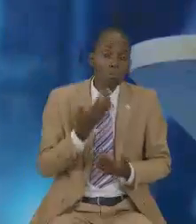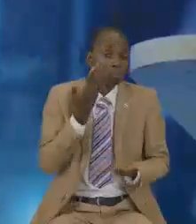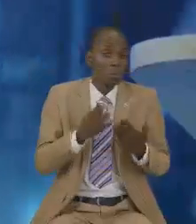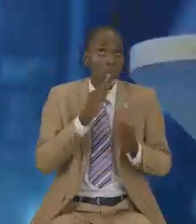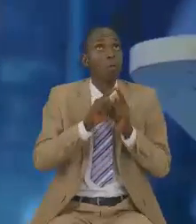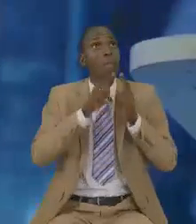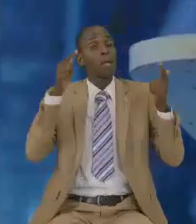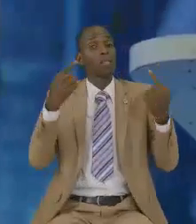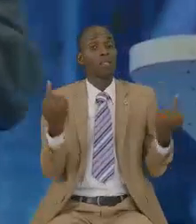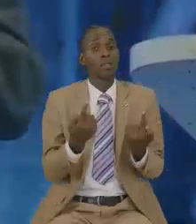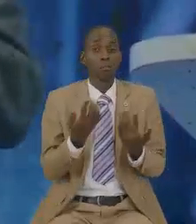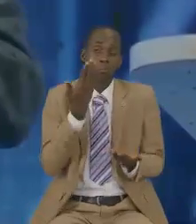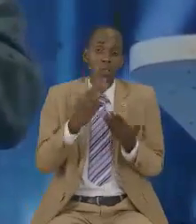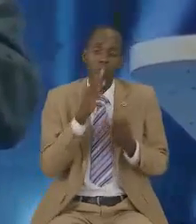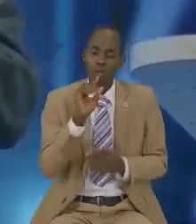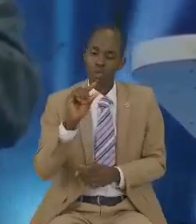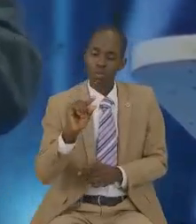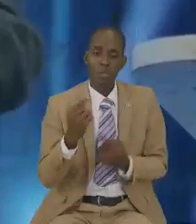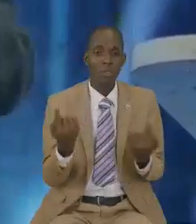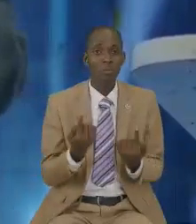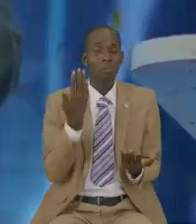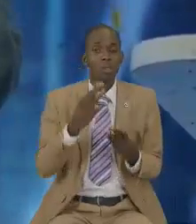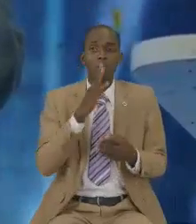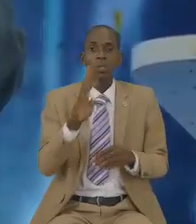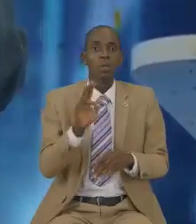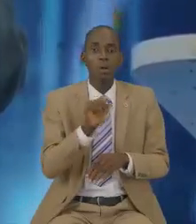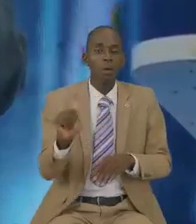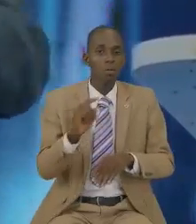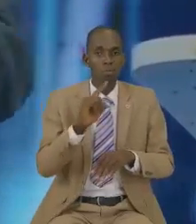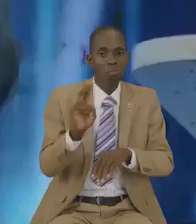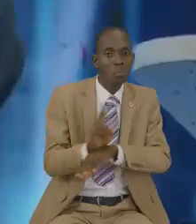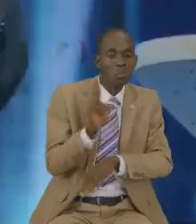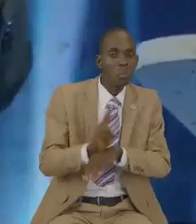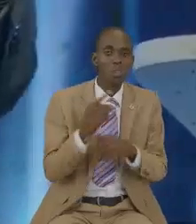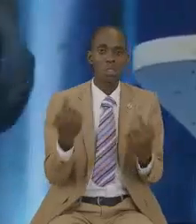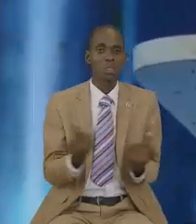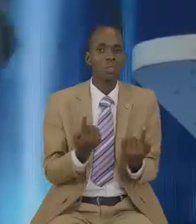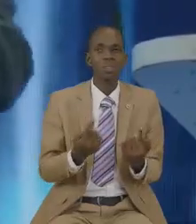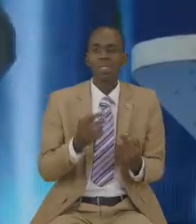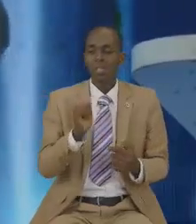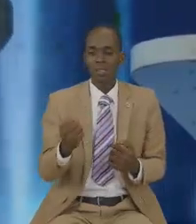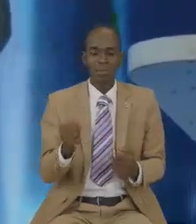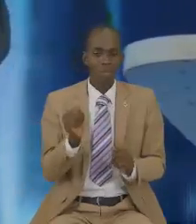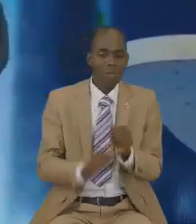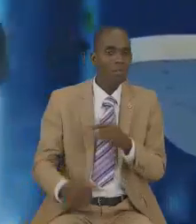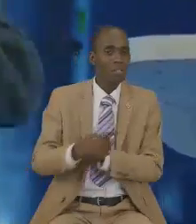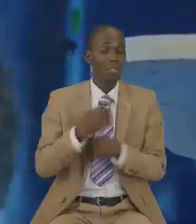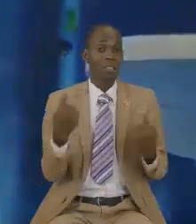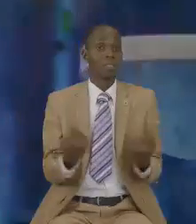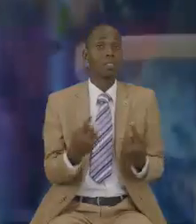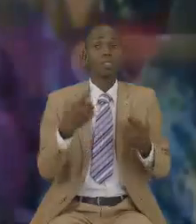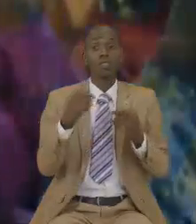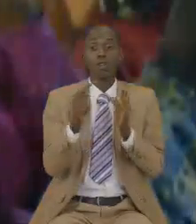little sin, a common sin, an habitual sin, a day-to-day sin. The law